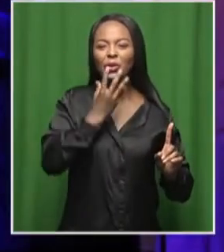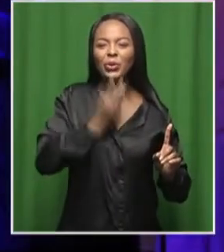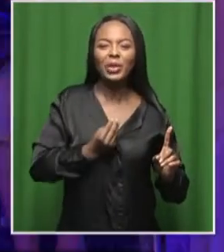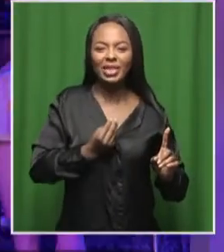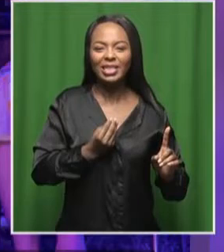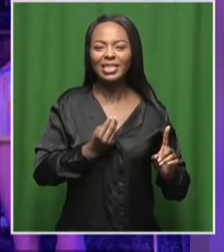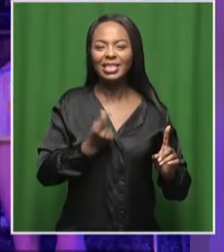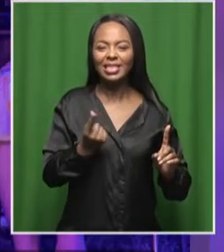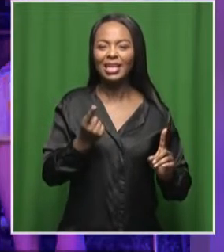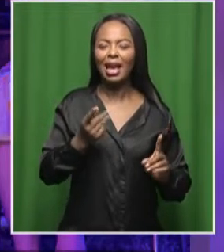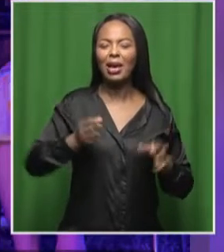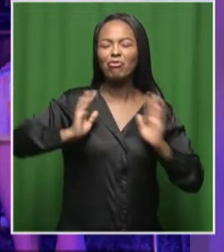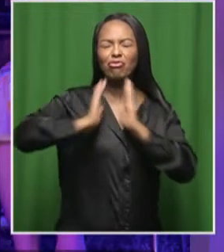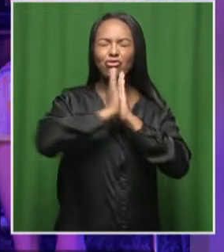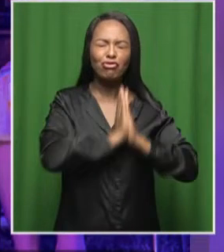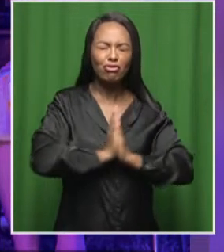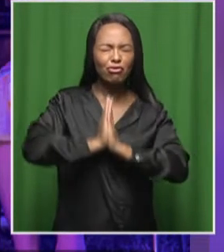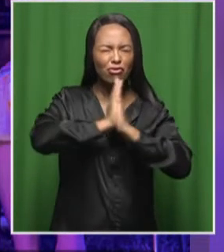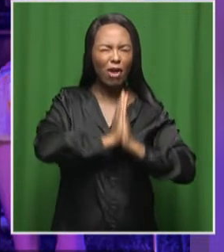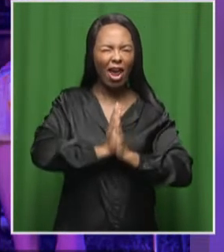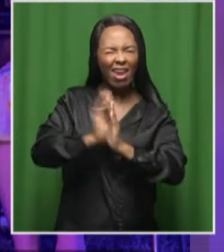the prayer that she says